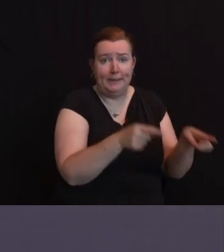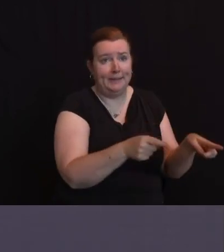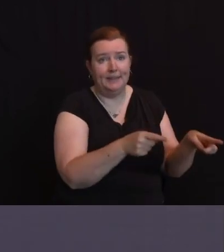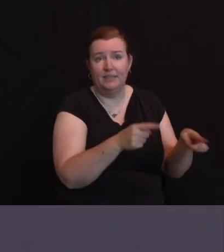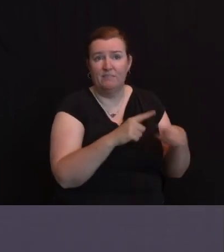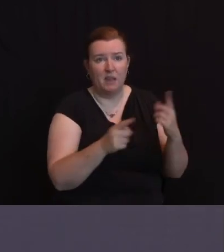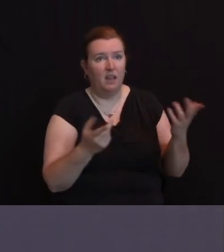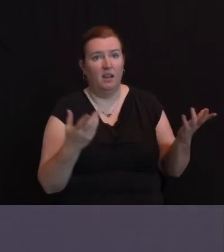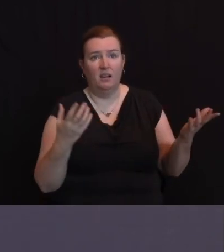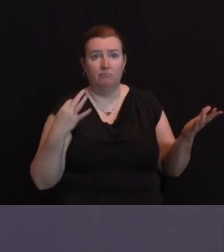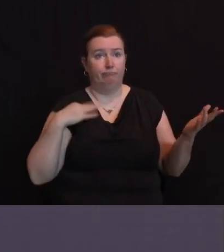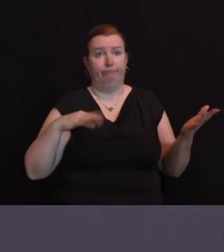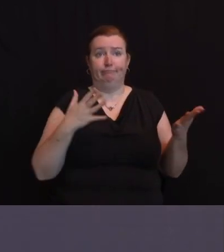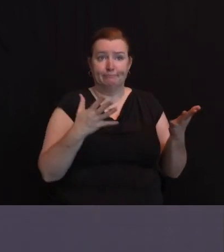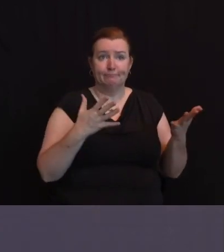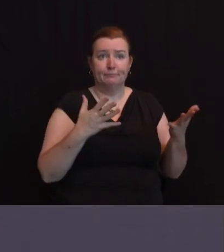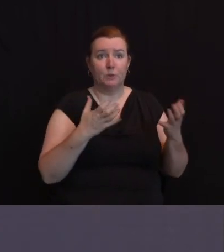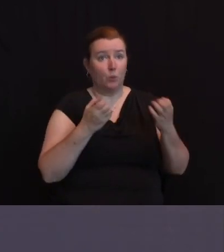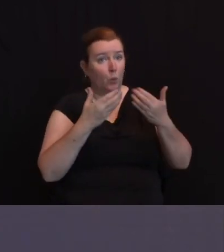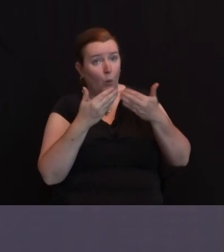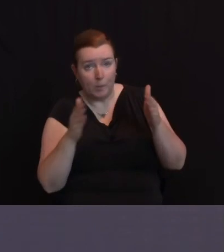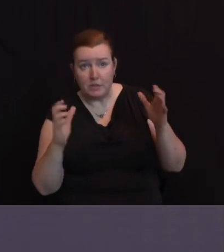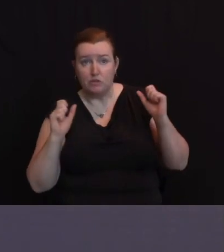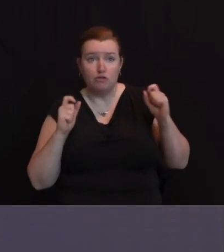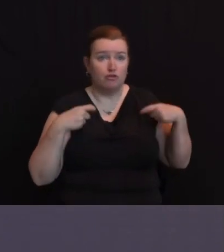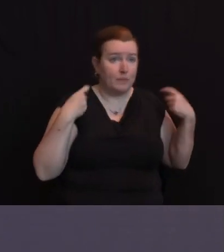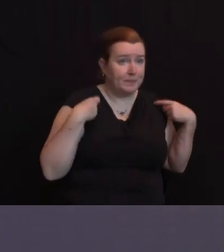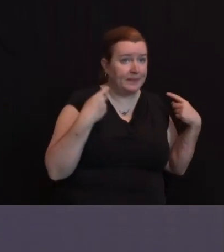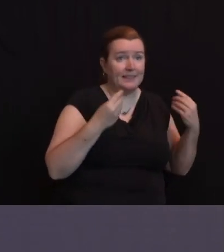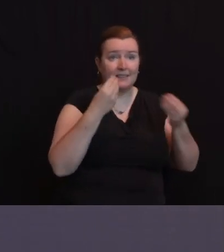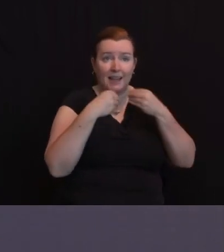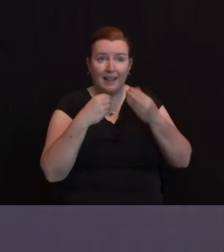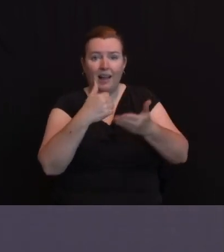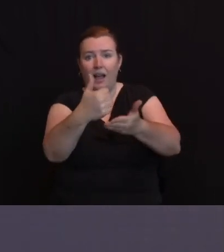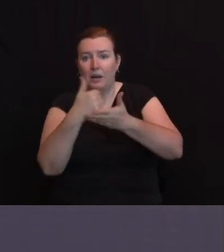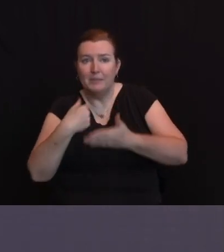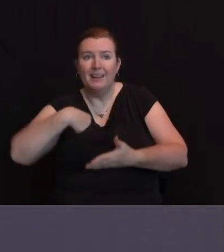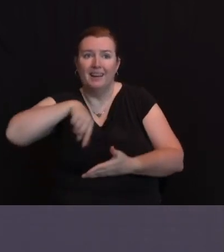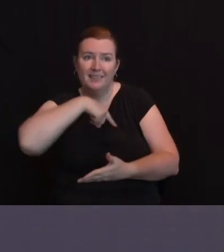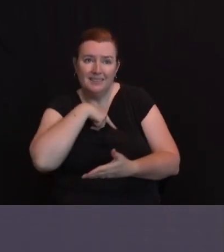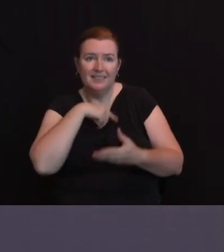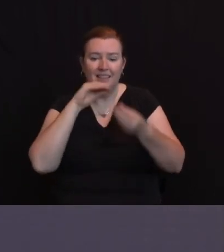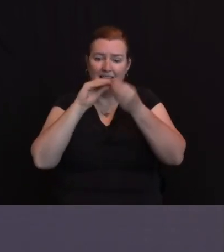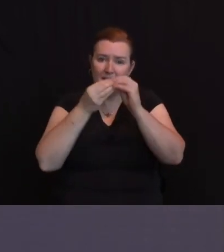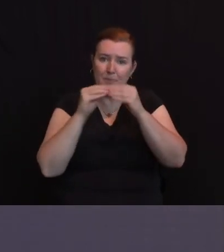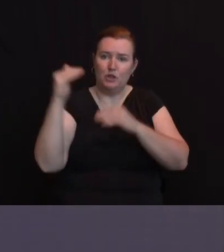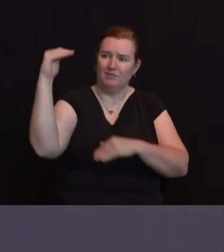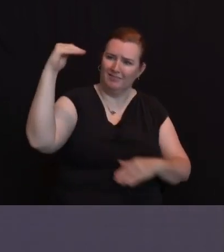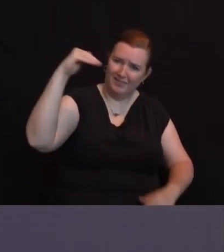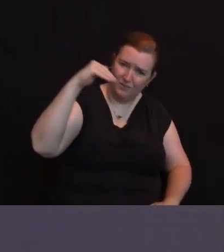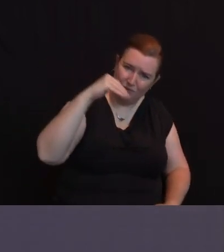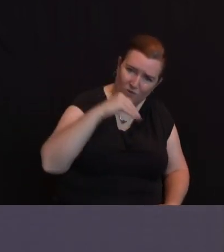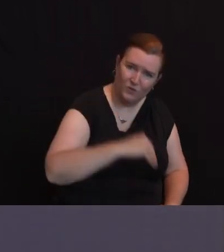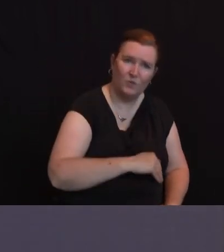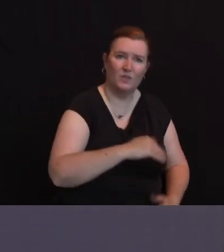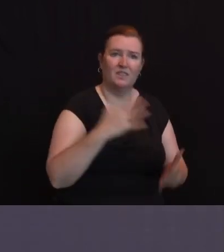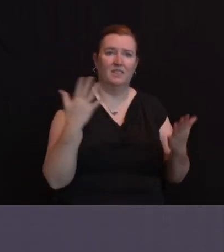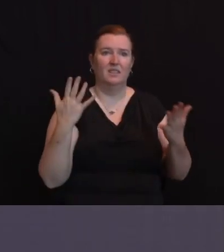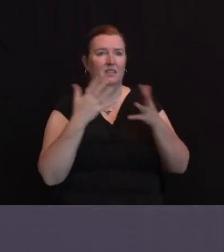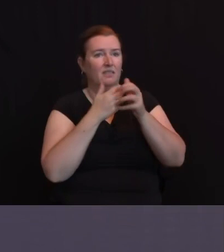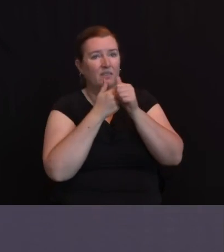us to get there, that they would help us and help us crack down on the non-compliant behavior, particularly in house